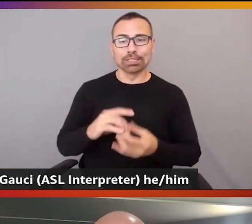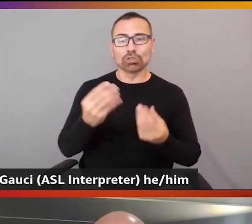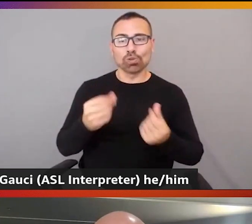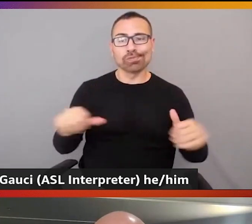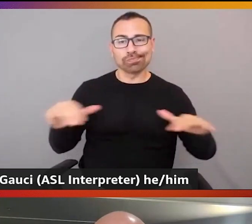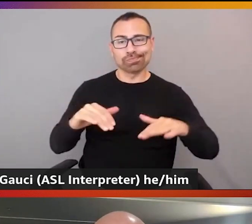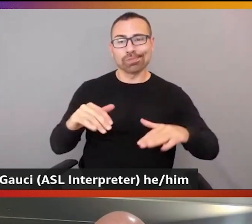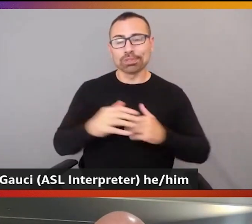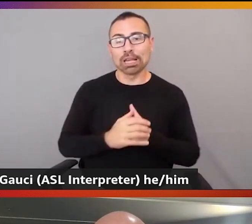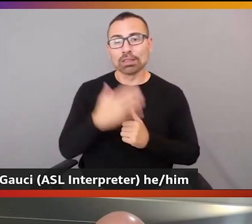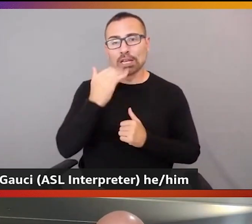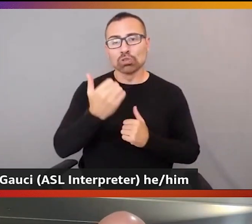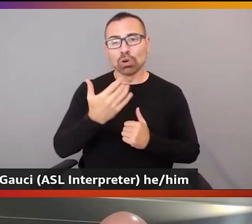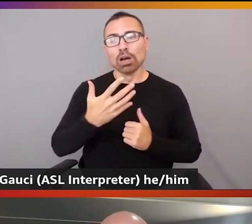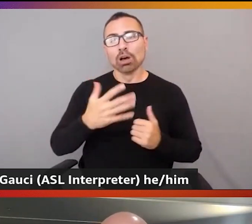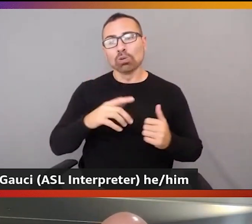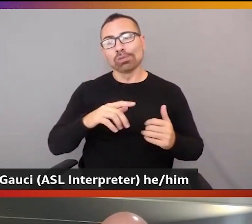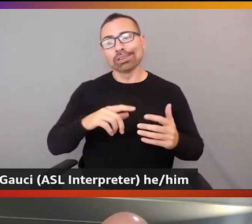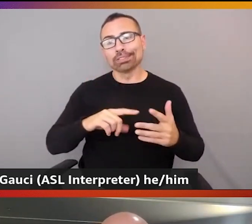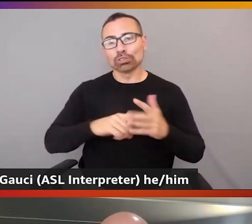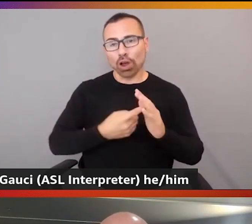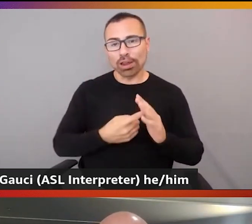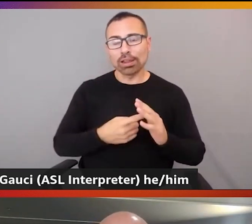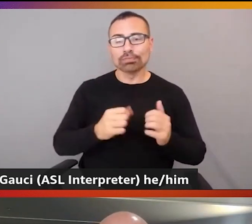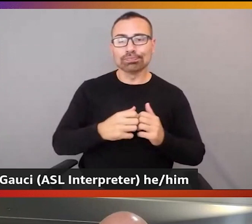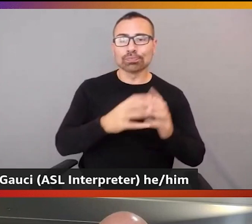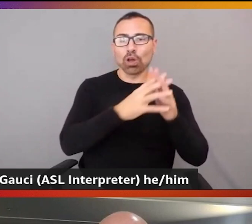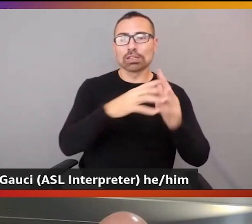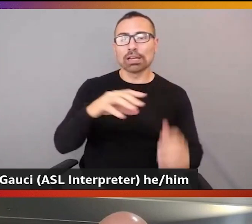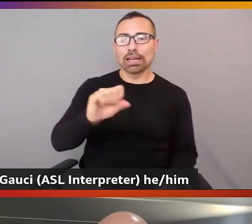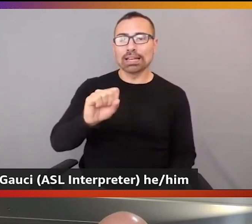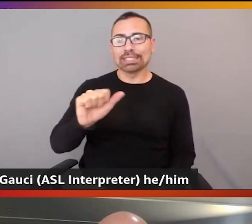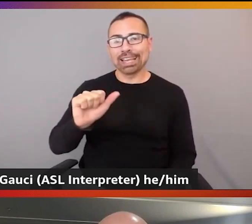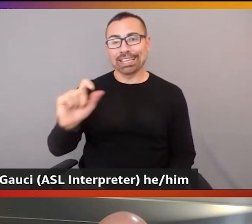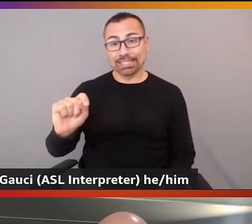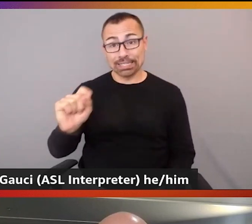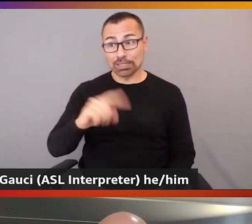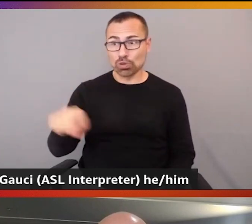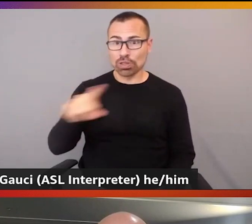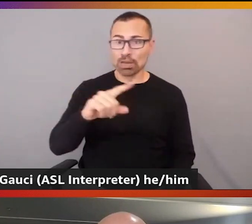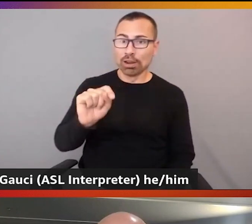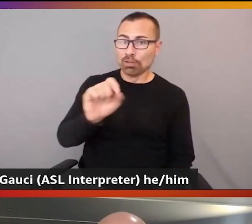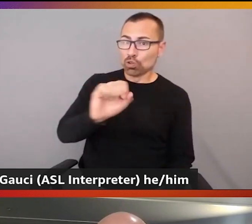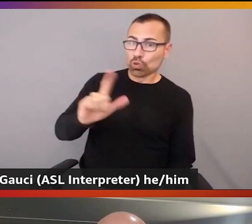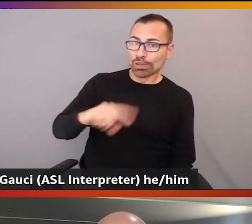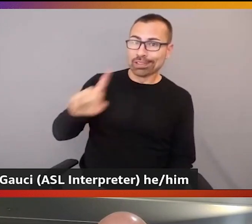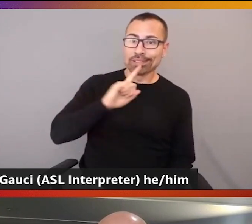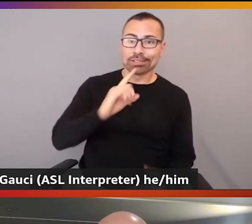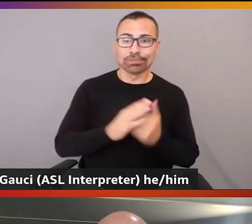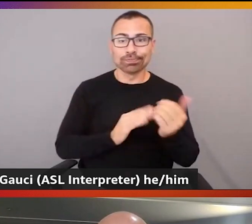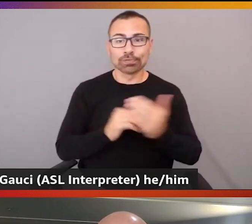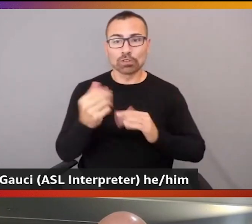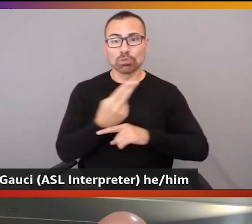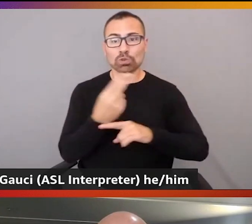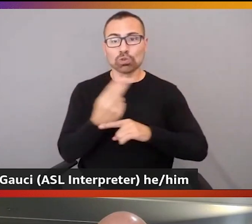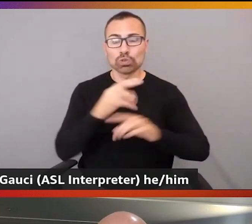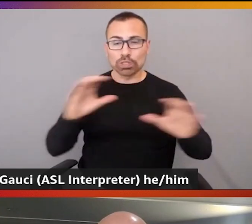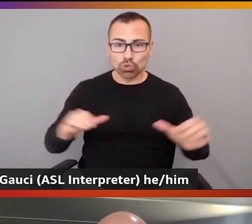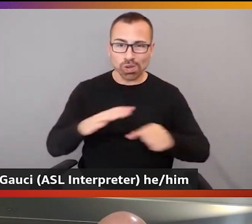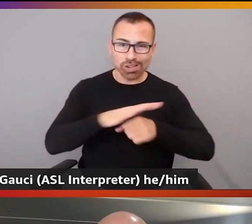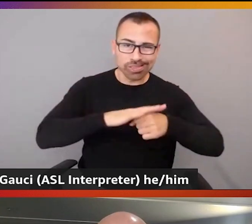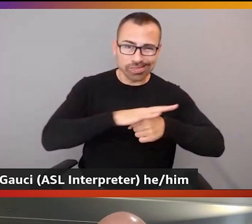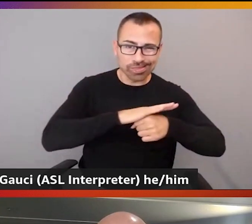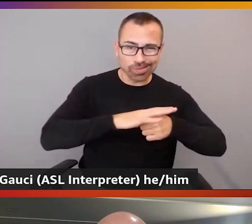SCT, to get it quick to market and to give people something that they were comfortable with installing, using locally, doing that analysis